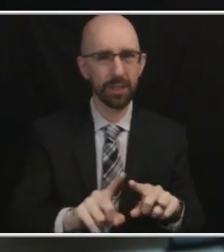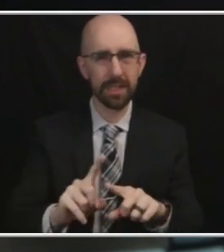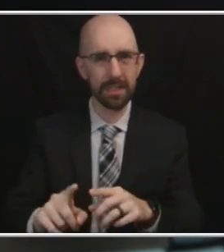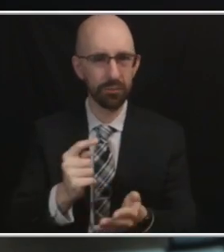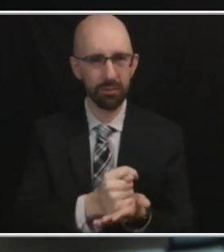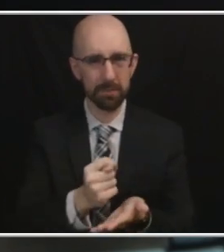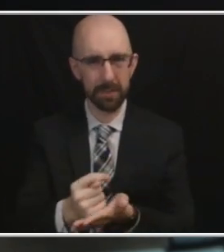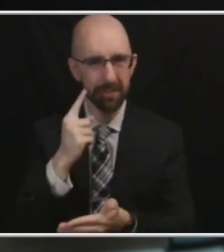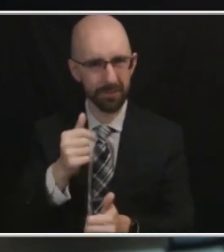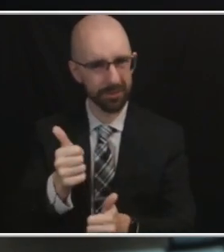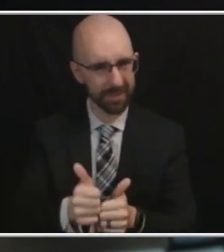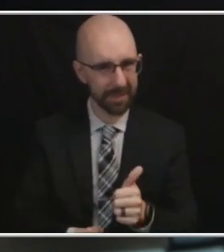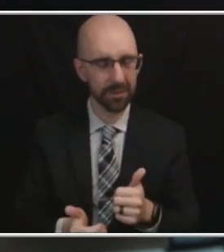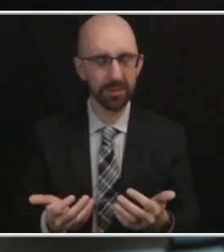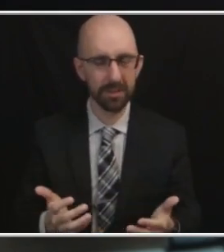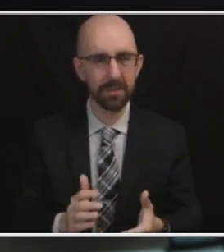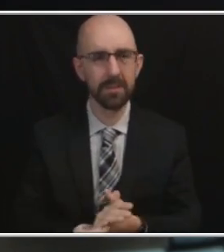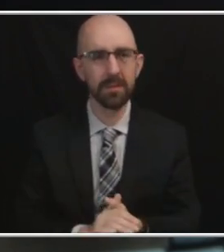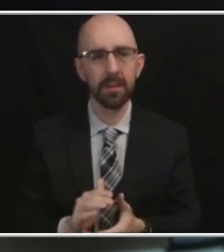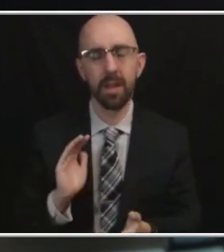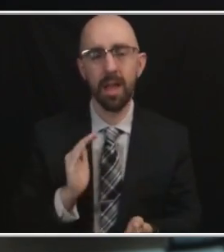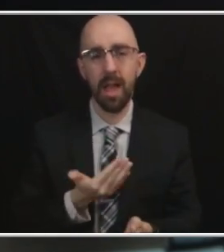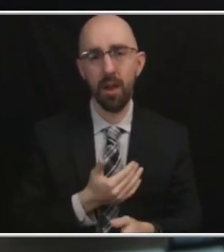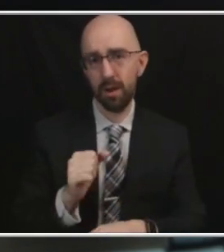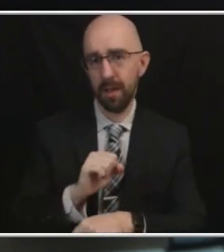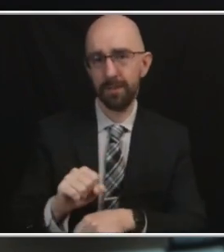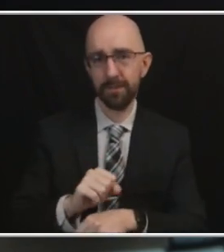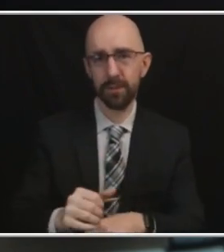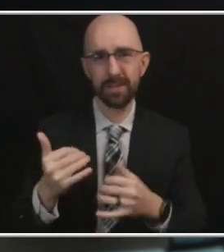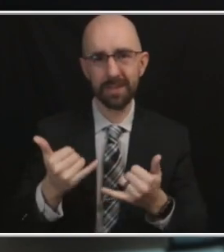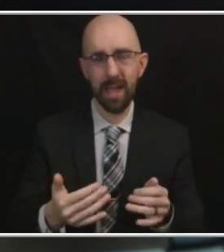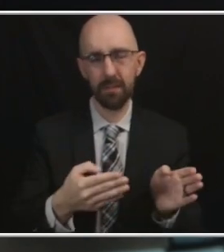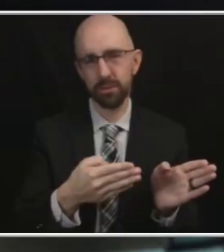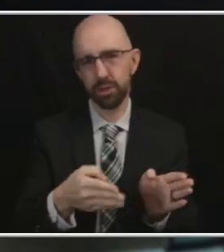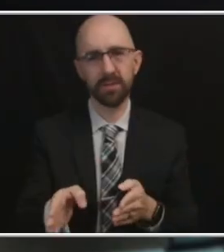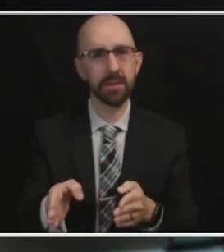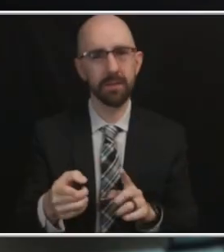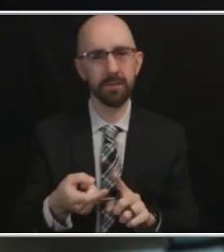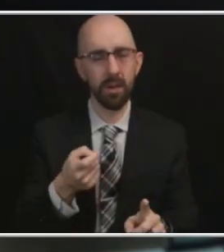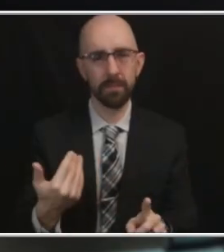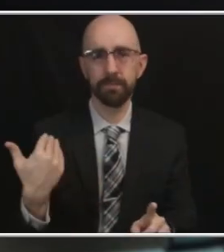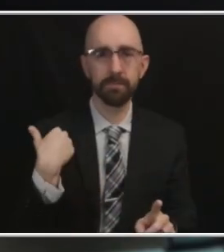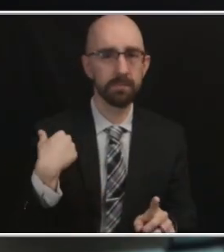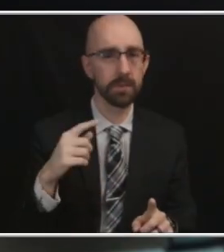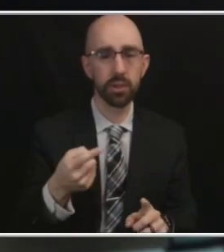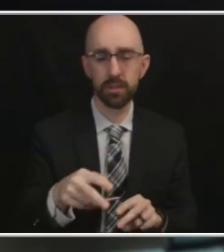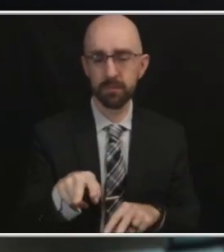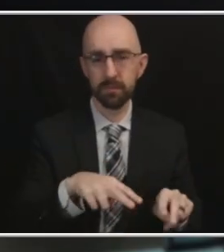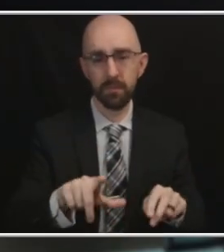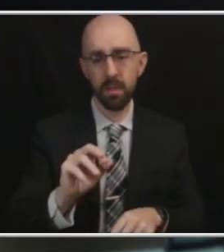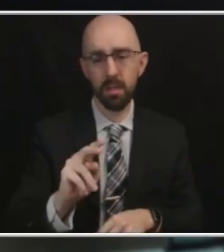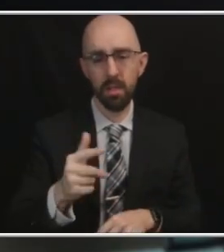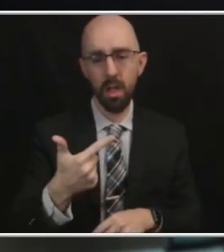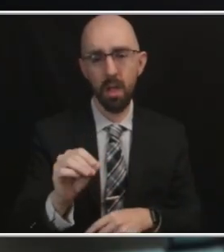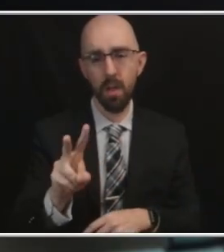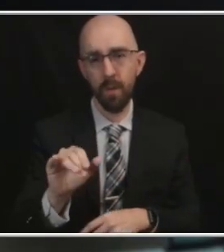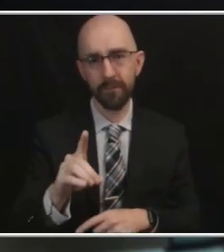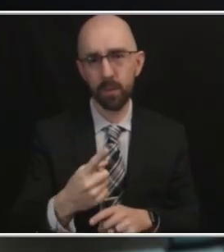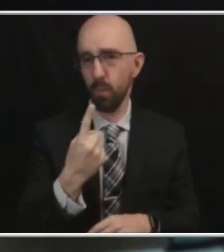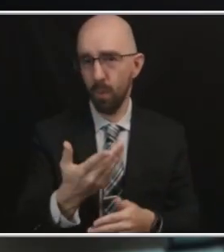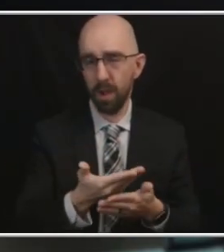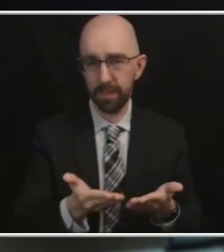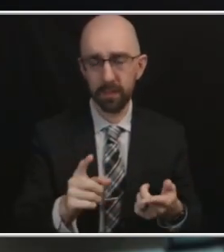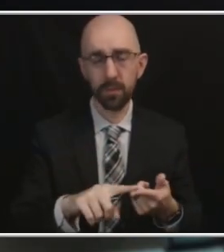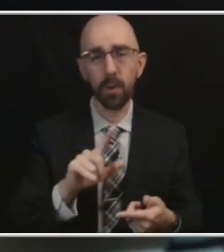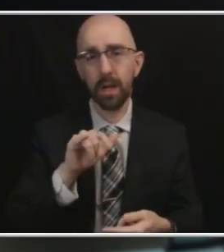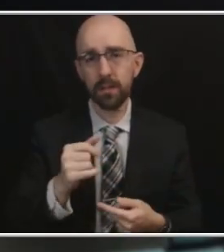so our efforts now have shifted from just looking at long COVID as one thing to actually